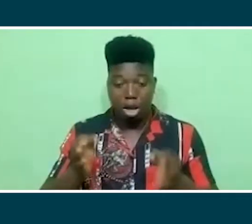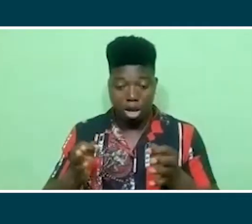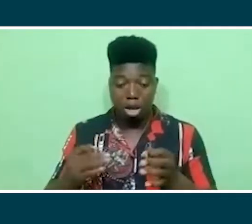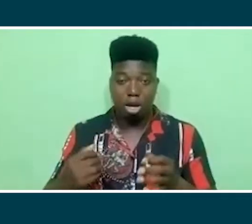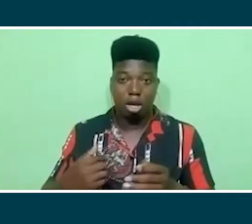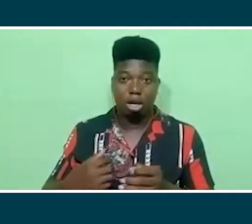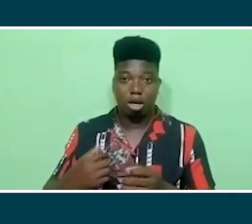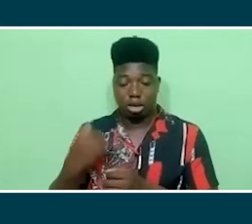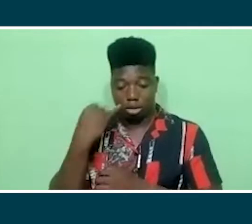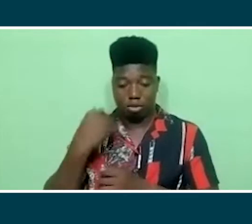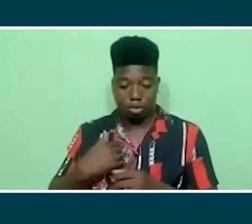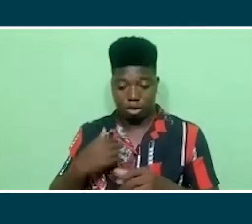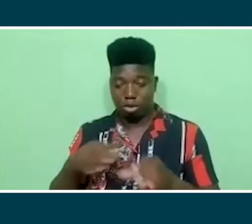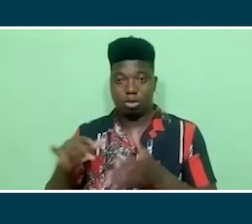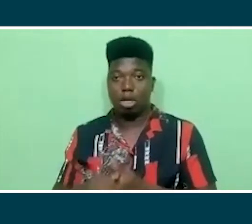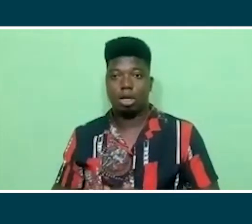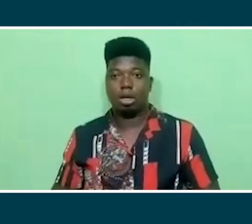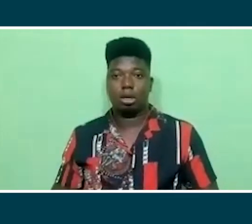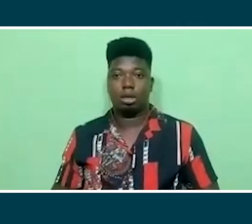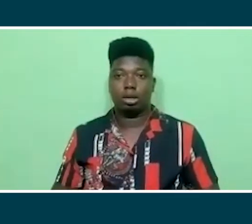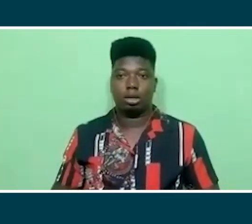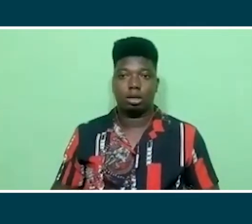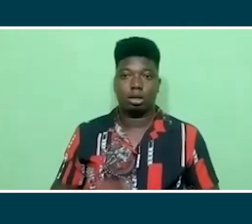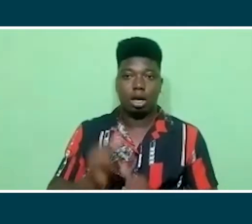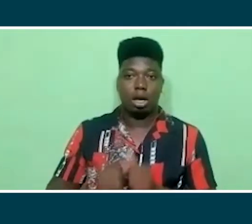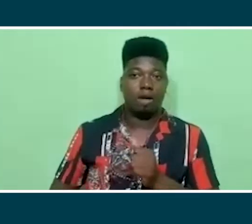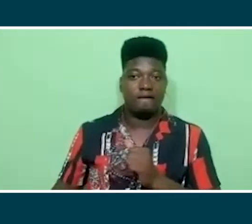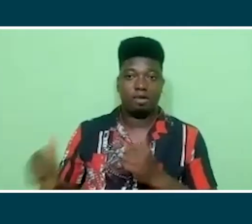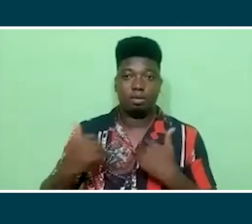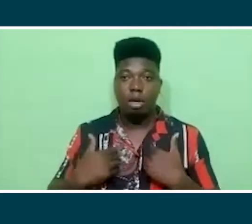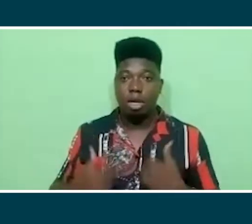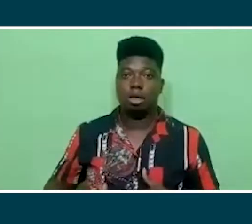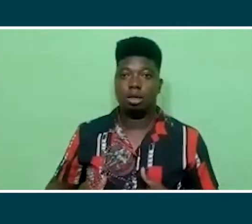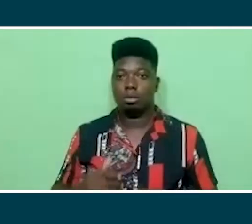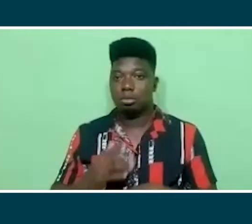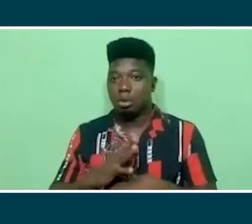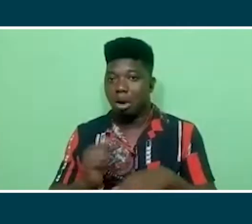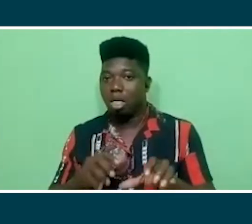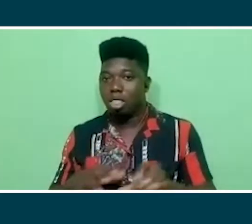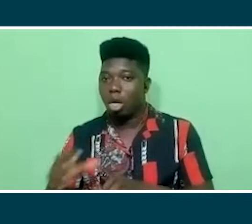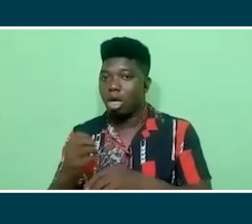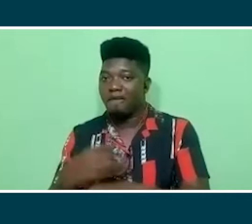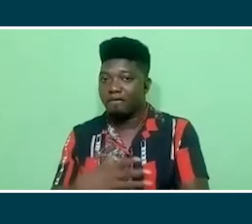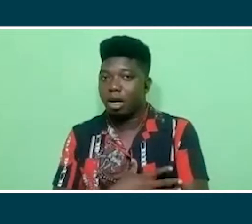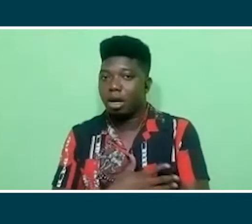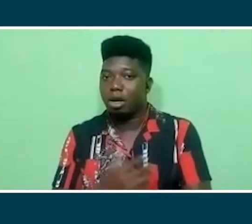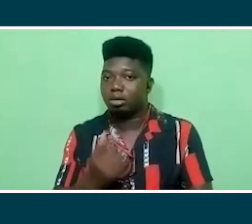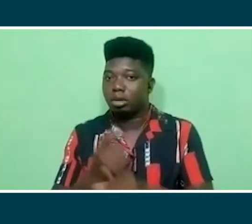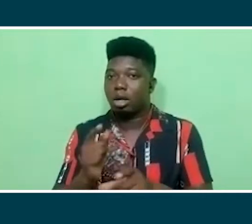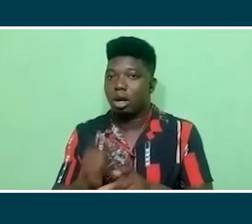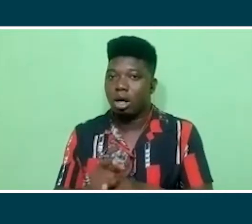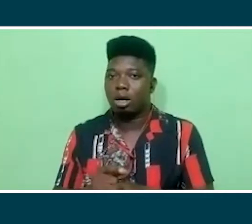my life, and everybody on this call does, and we influence others, I think, just like bullying, how do you focus on the bystanders